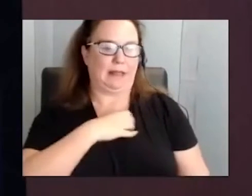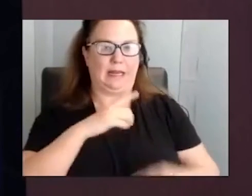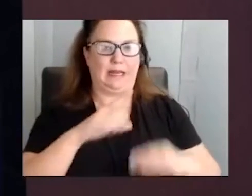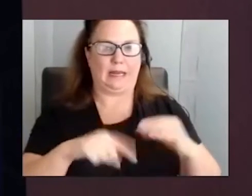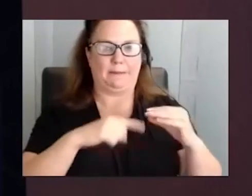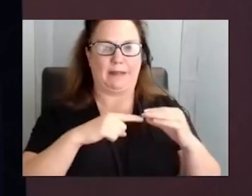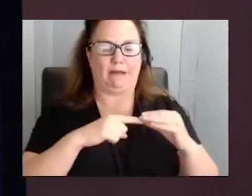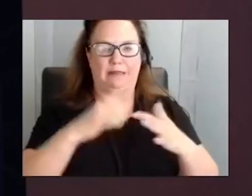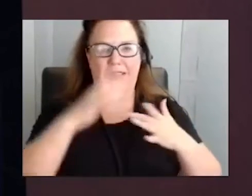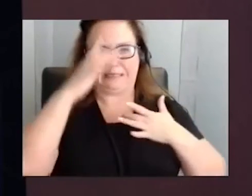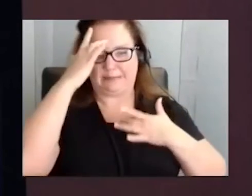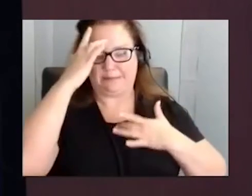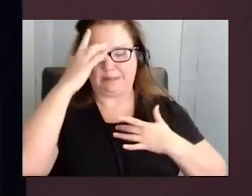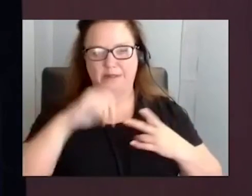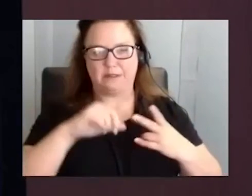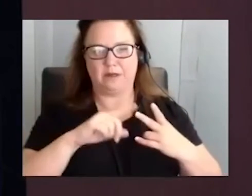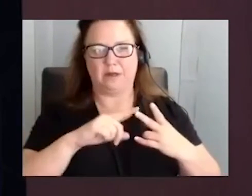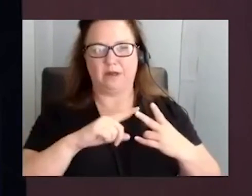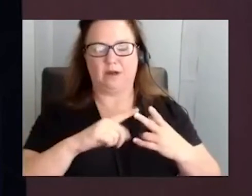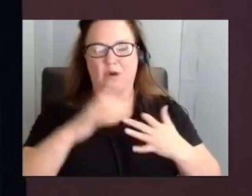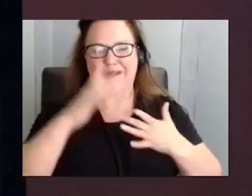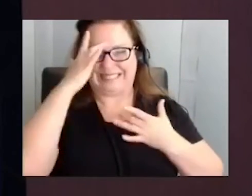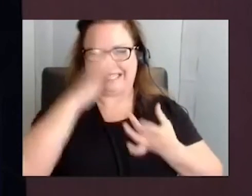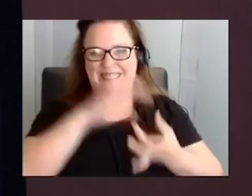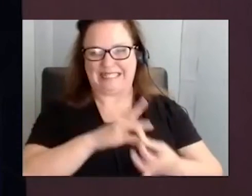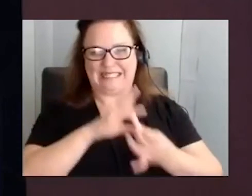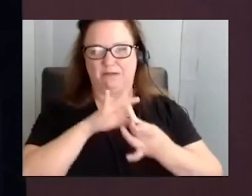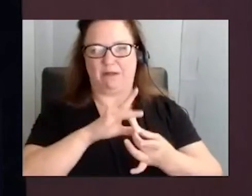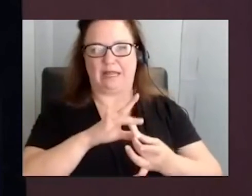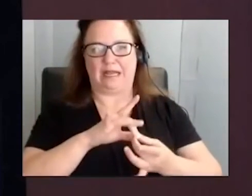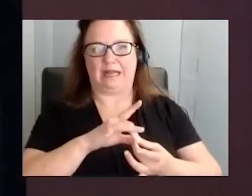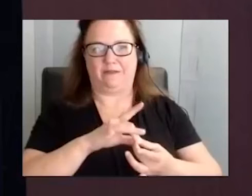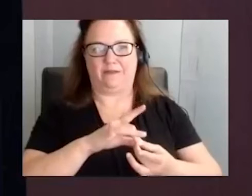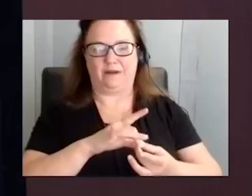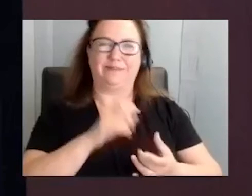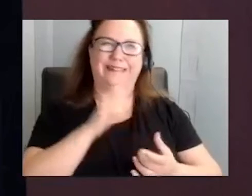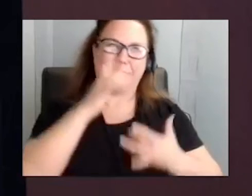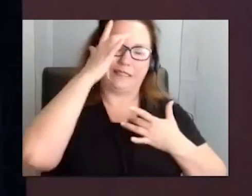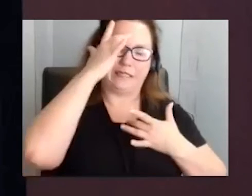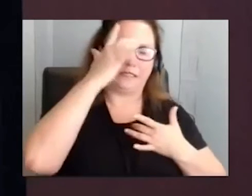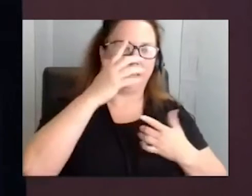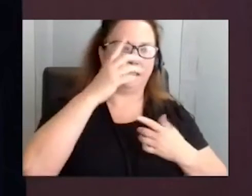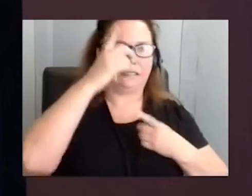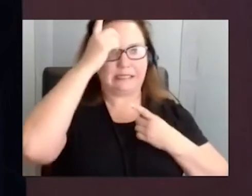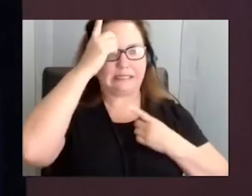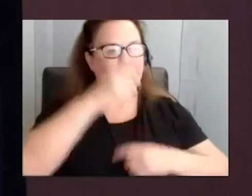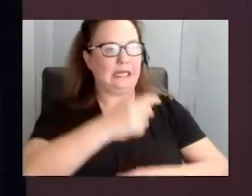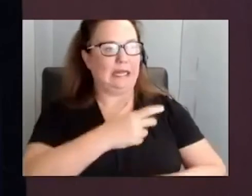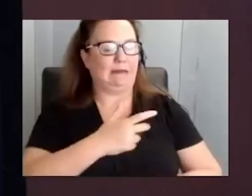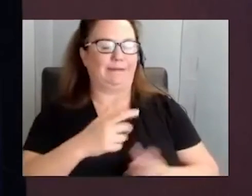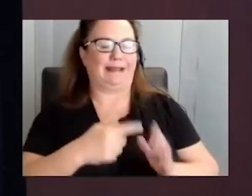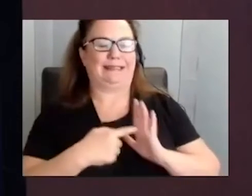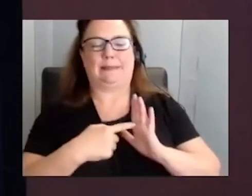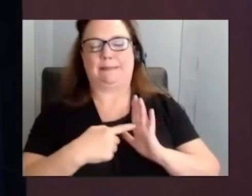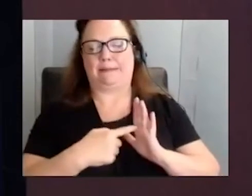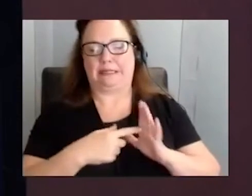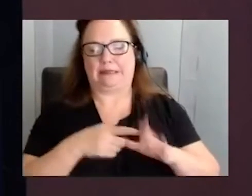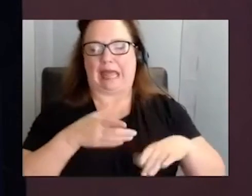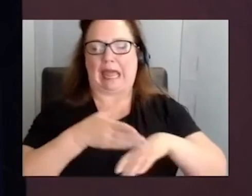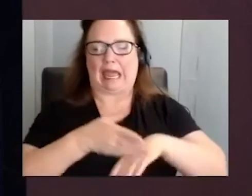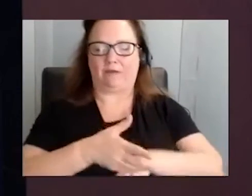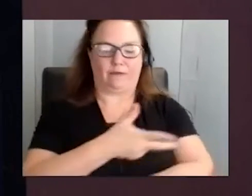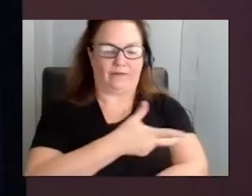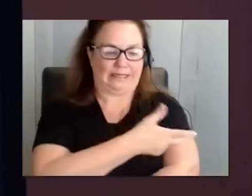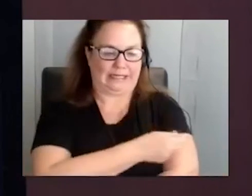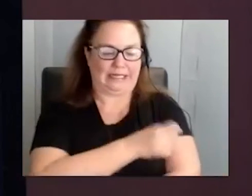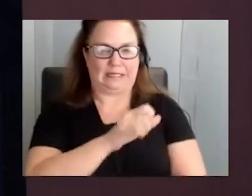symptoms or diseases that they've experienced, or not maybe diseases, but just those symptoms that they've experienced after the vaccine, that's why it's so